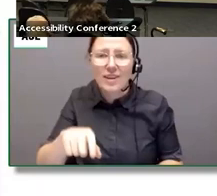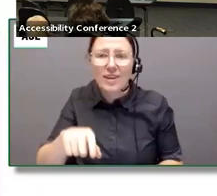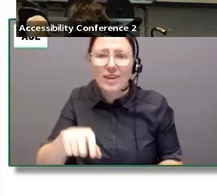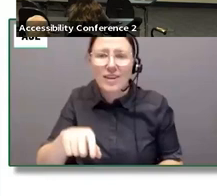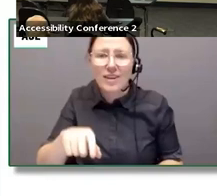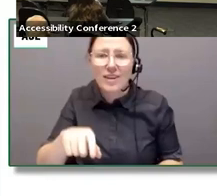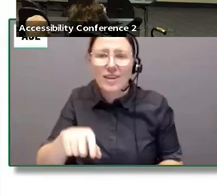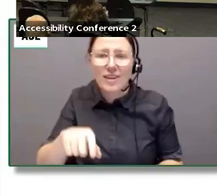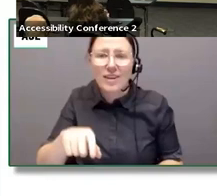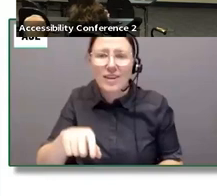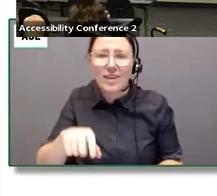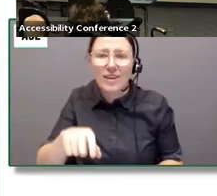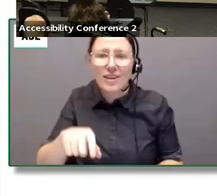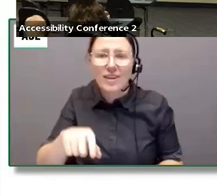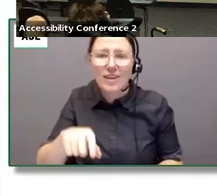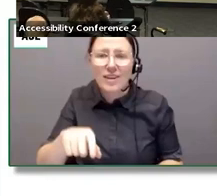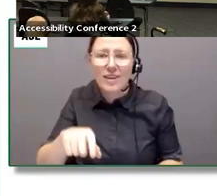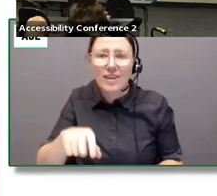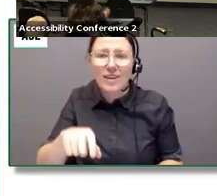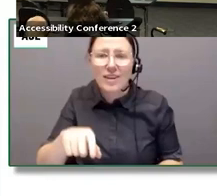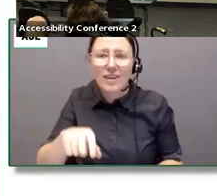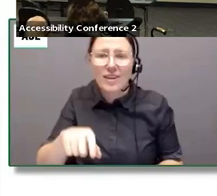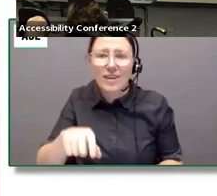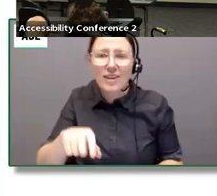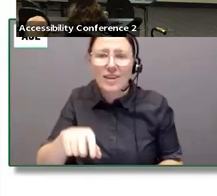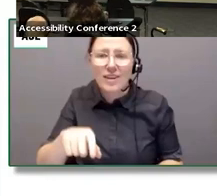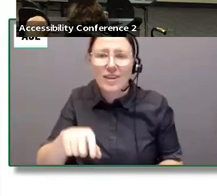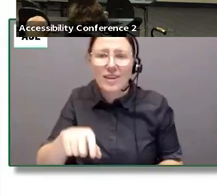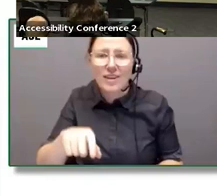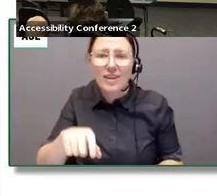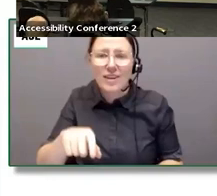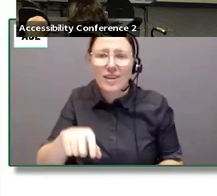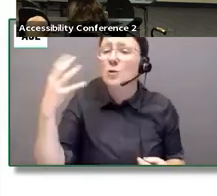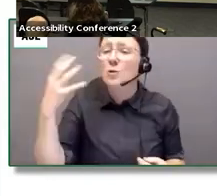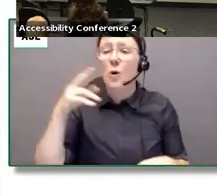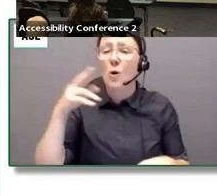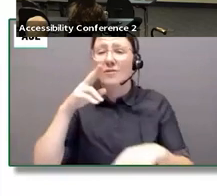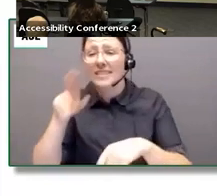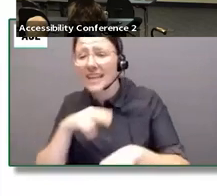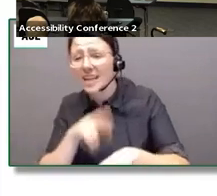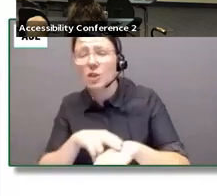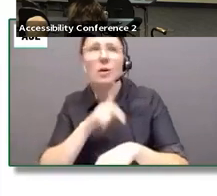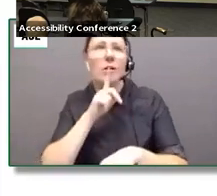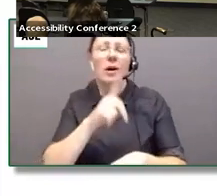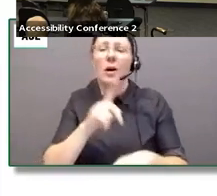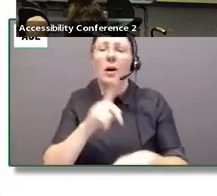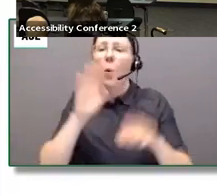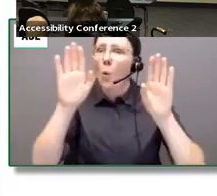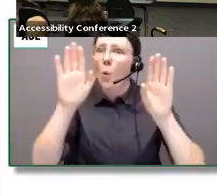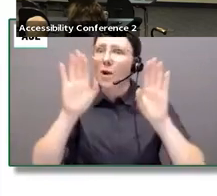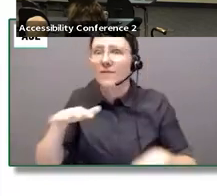at our conference we held last year. I'll just let her summarize why this work is so important. The